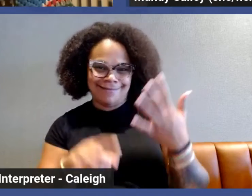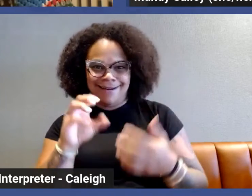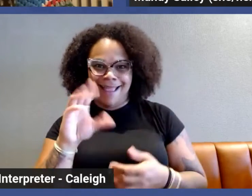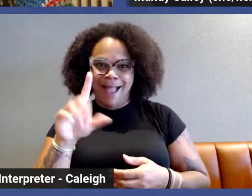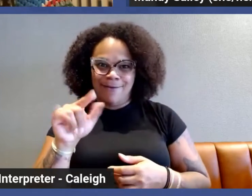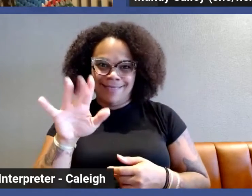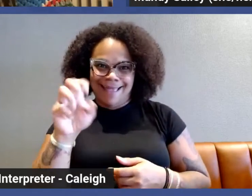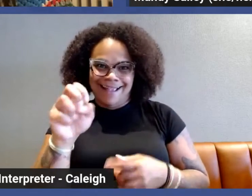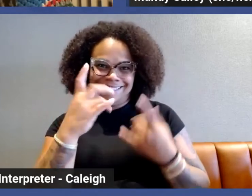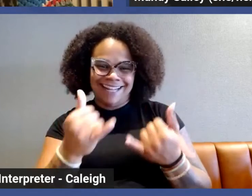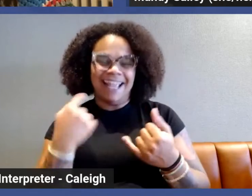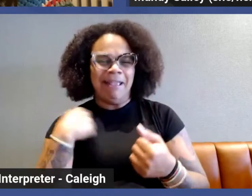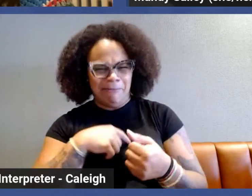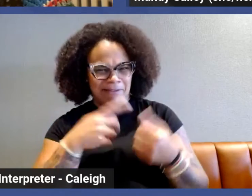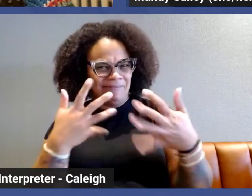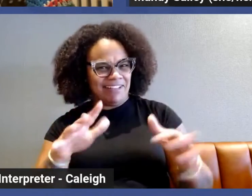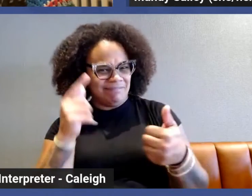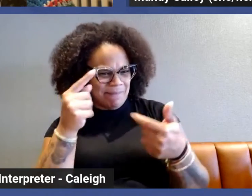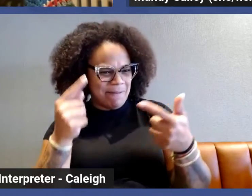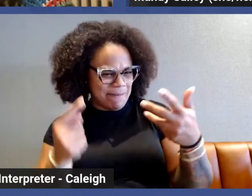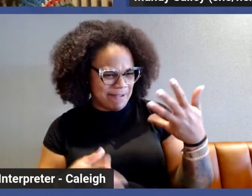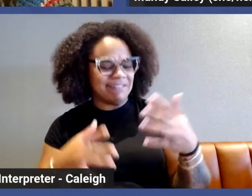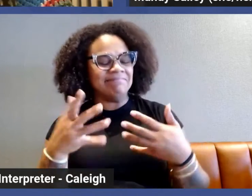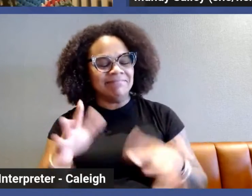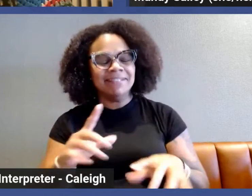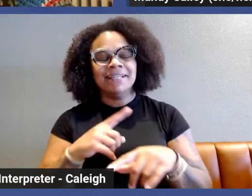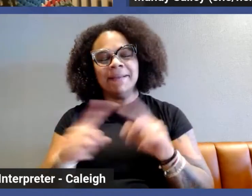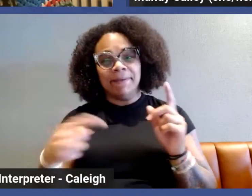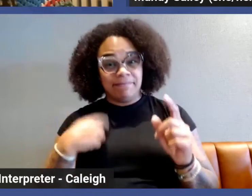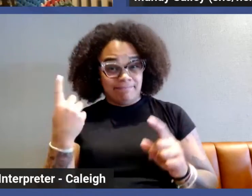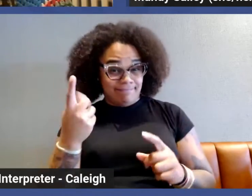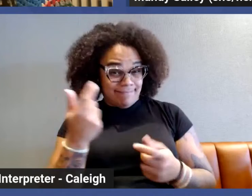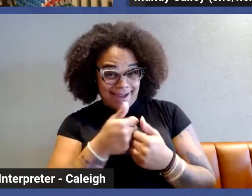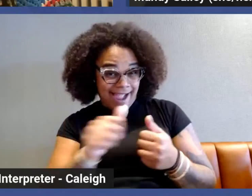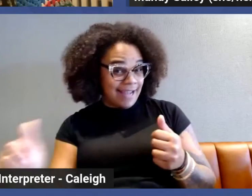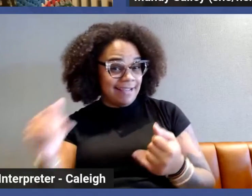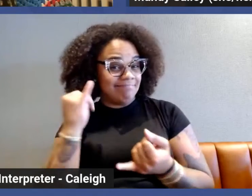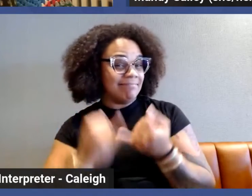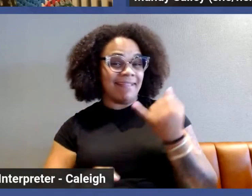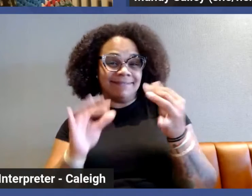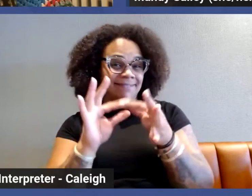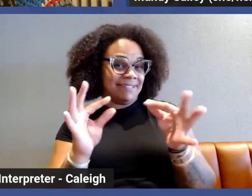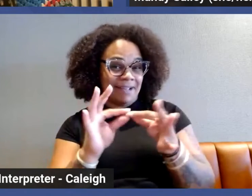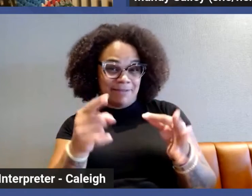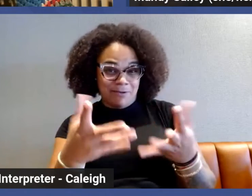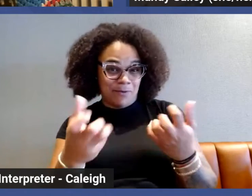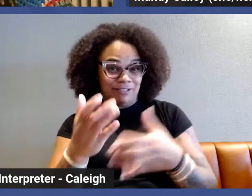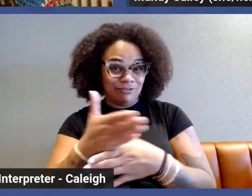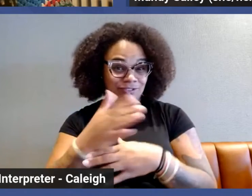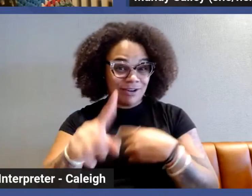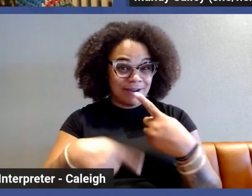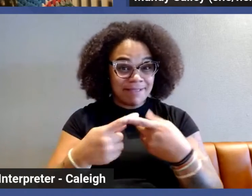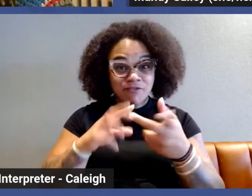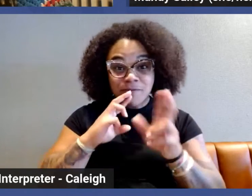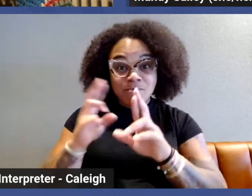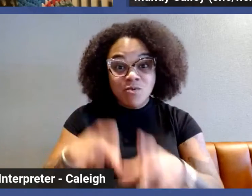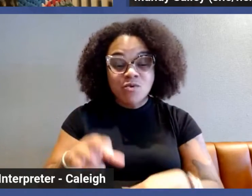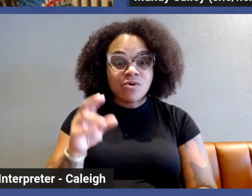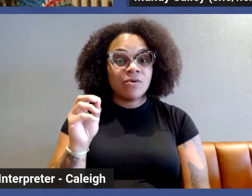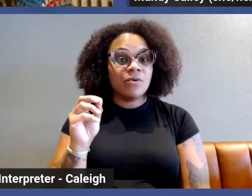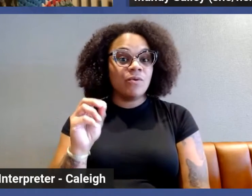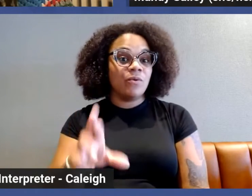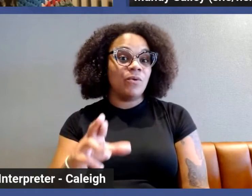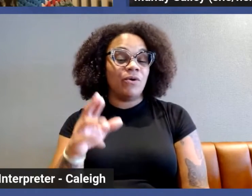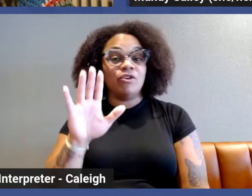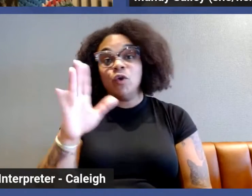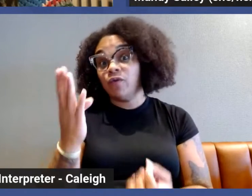main points. But is there anything we didn't talk about that you want to share about the report, or